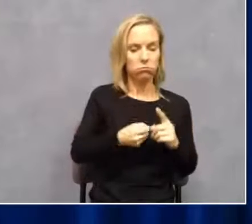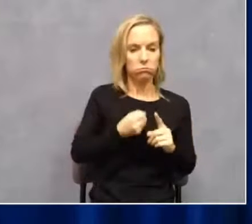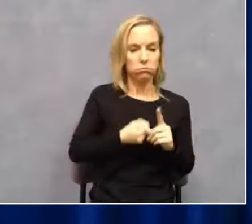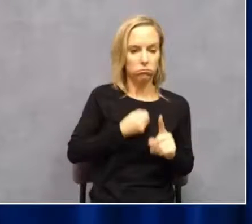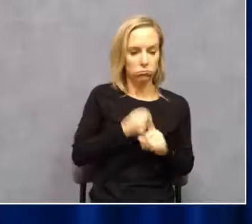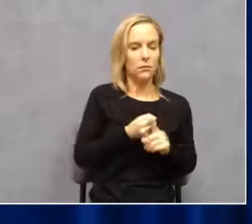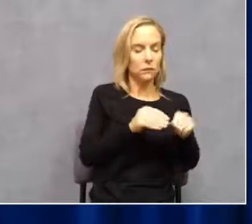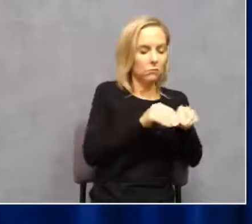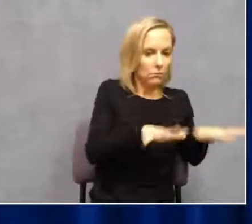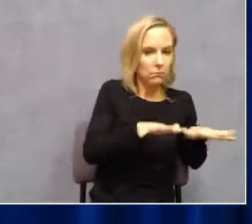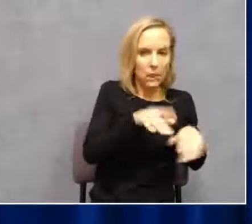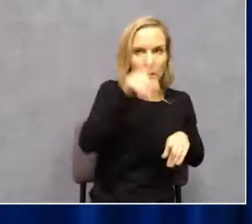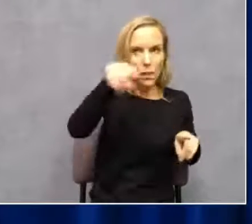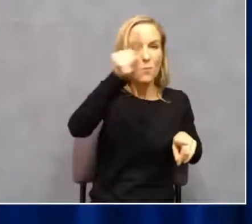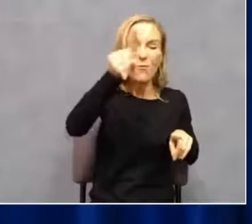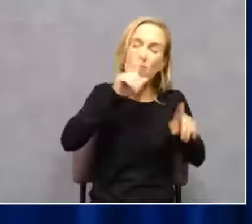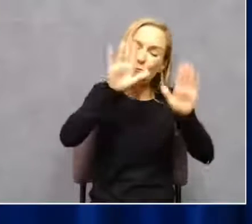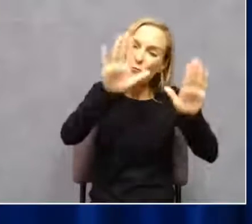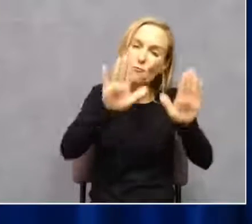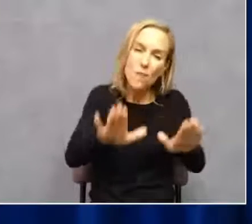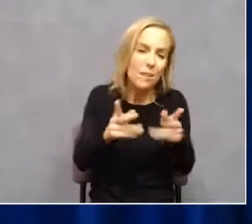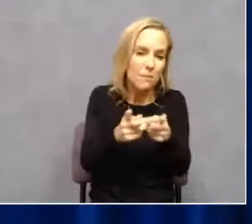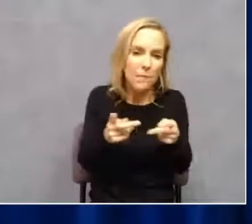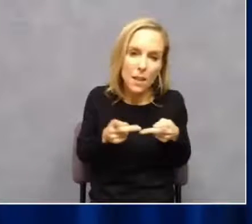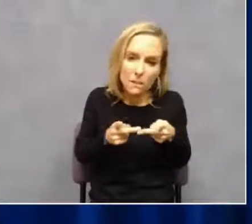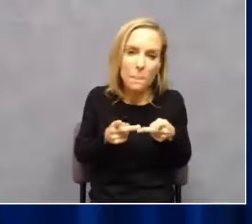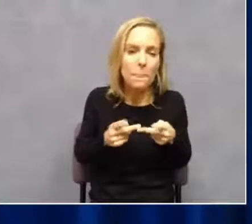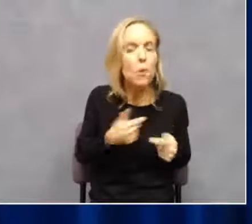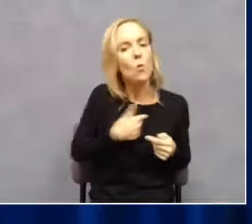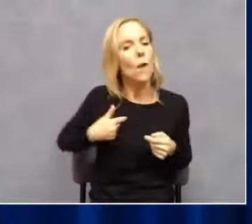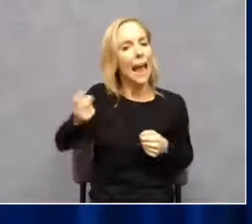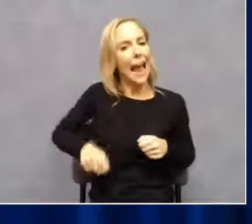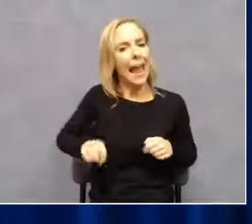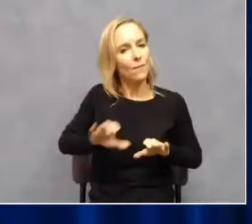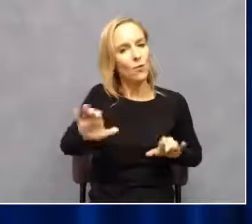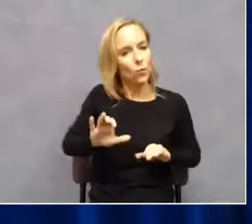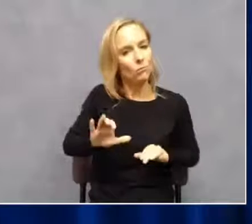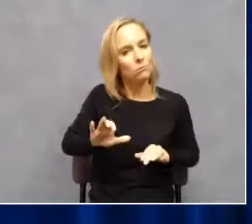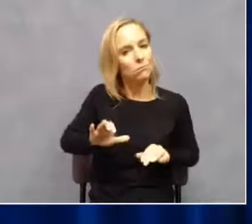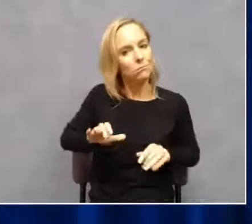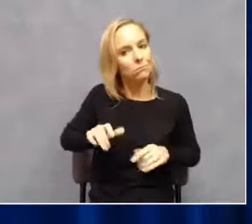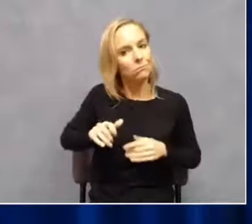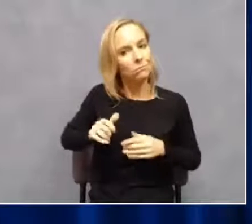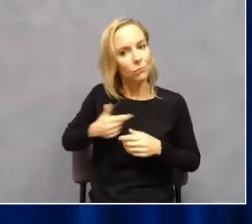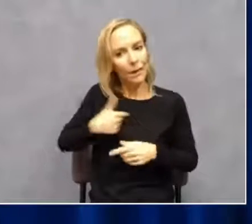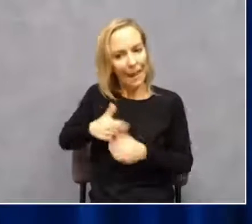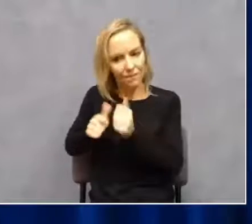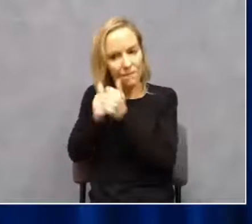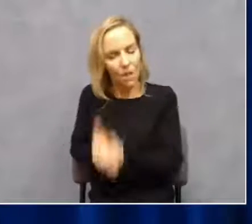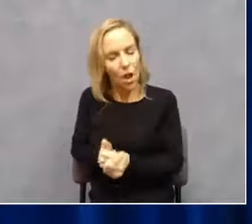great facility. But we have to do our part. We have to wear our